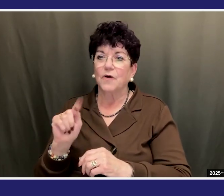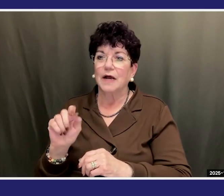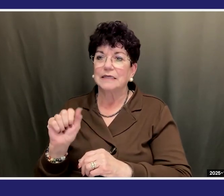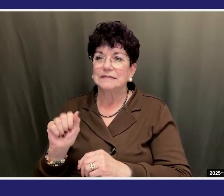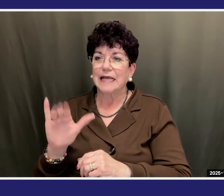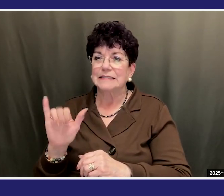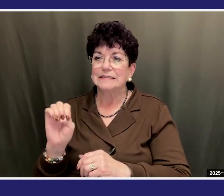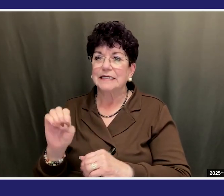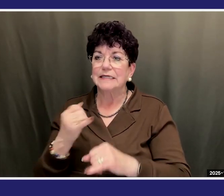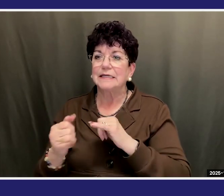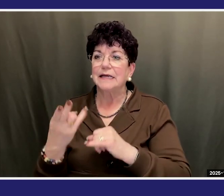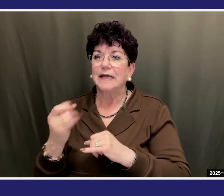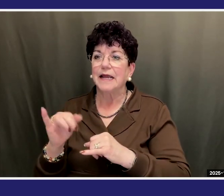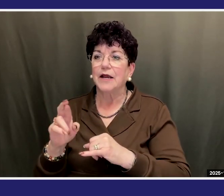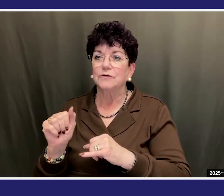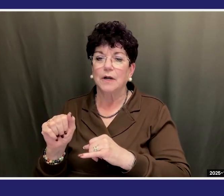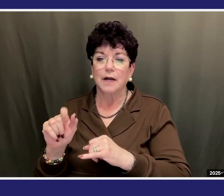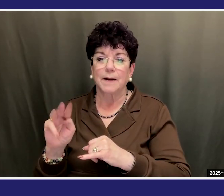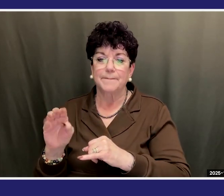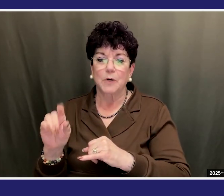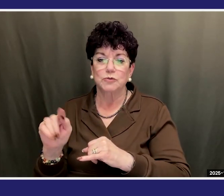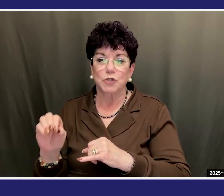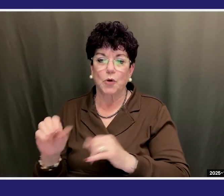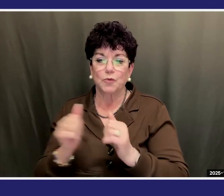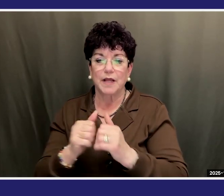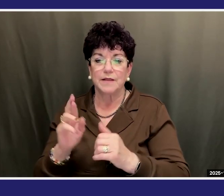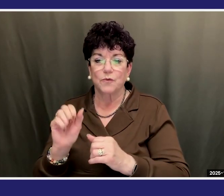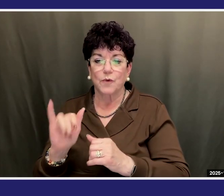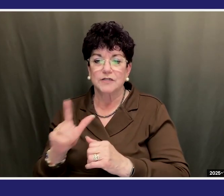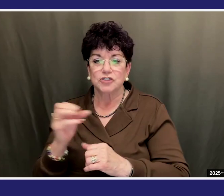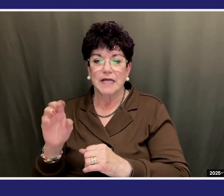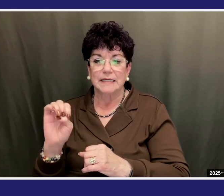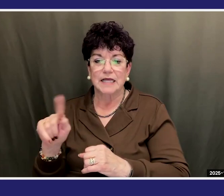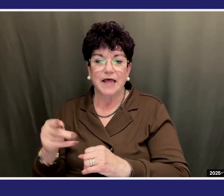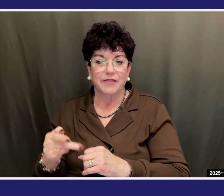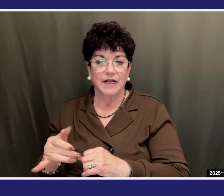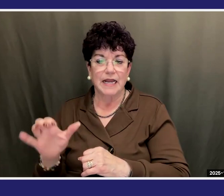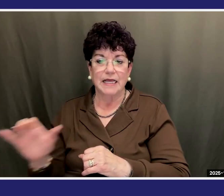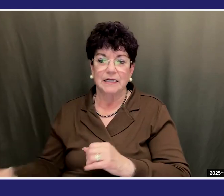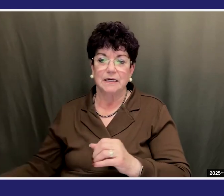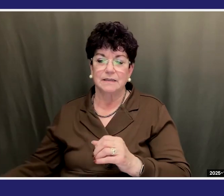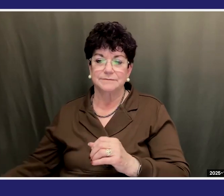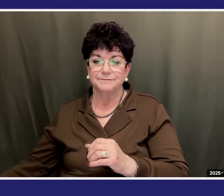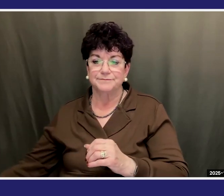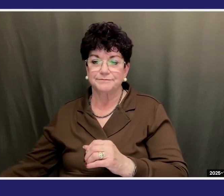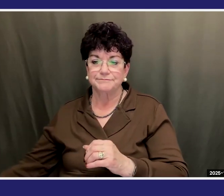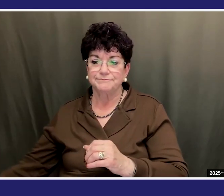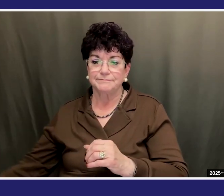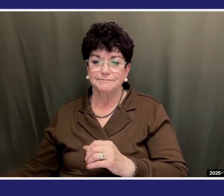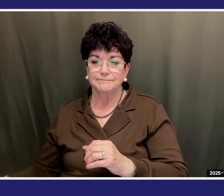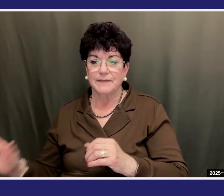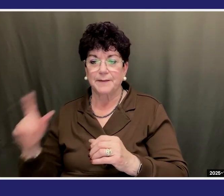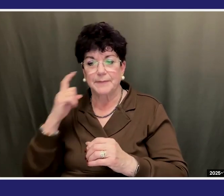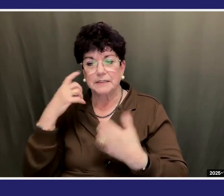with REMCO, the Racial and Ethnic Mental Health Disparities Coalition. I really want to thank the department for conducting this